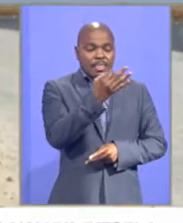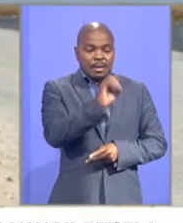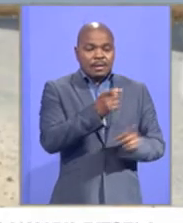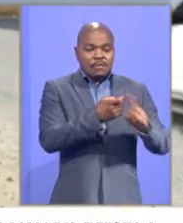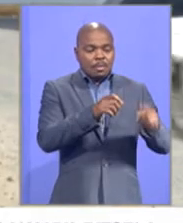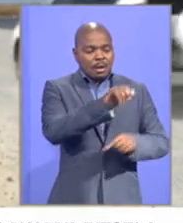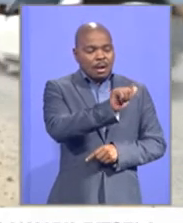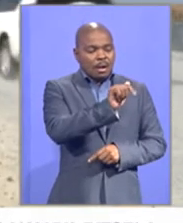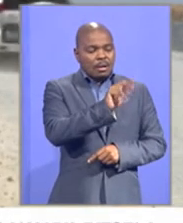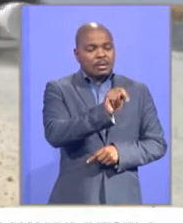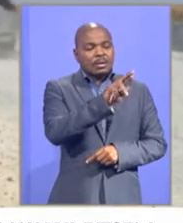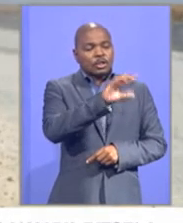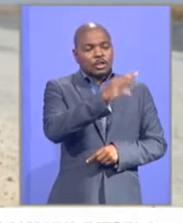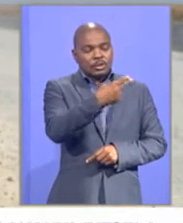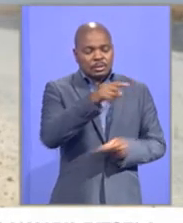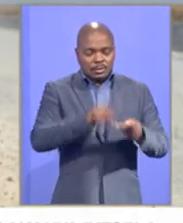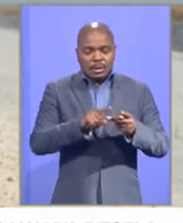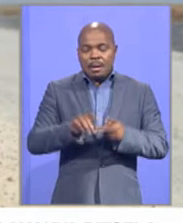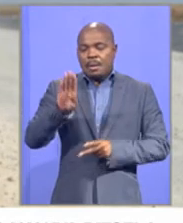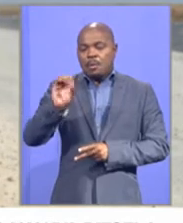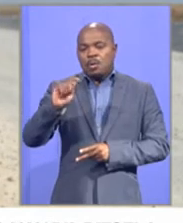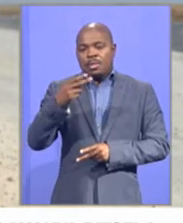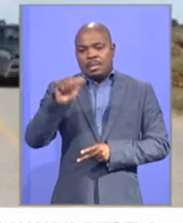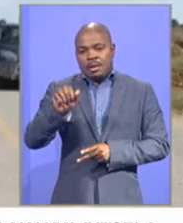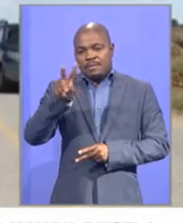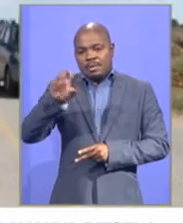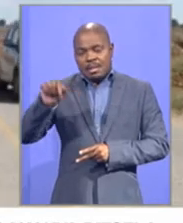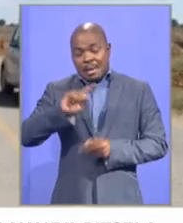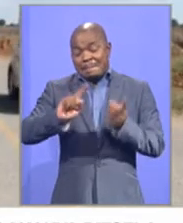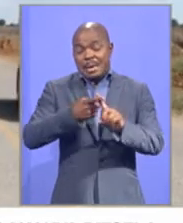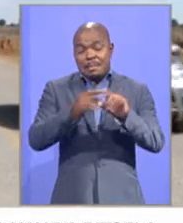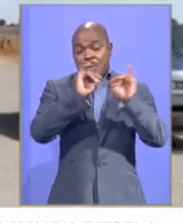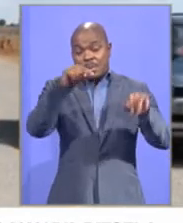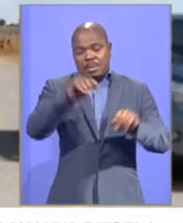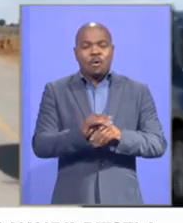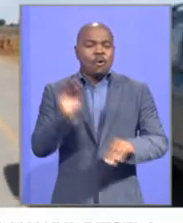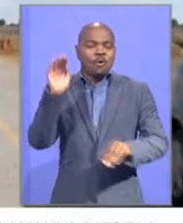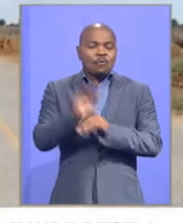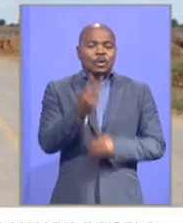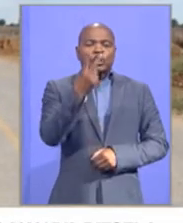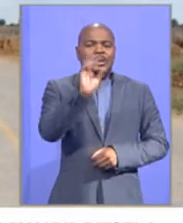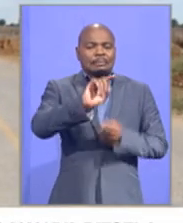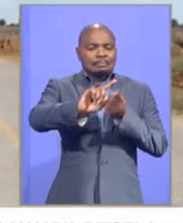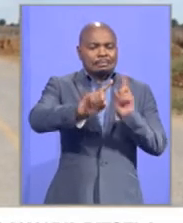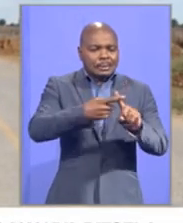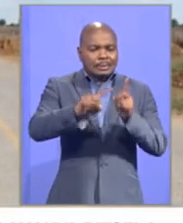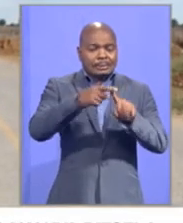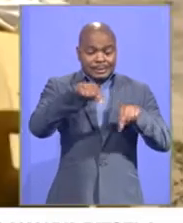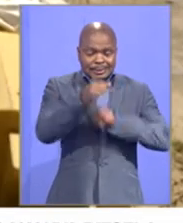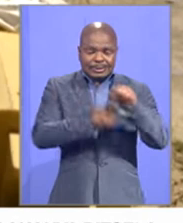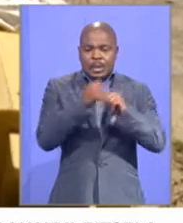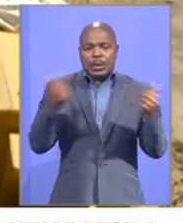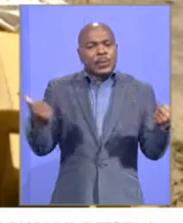tsa Allan Ridge le Bothaville o tsejwa ka dikotsi. Ho bile le kotsi tse fetang 20 mmileng ona selemong sena